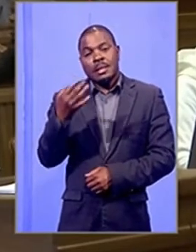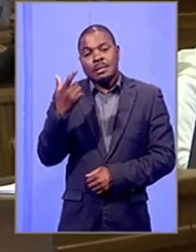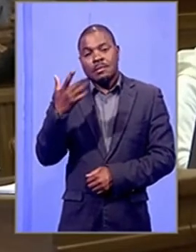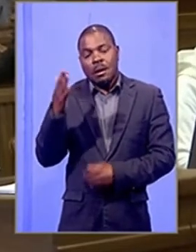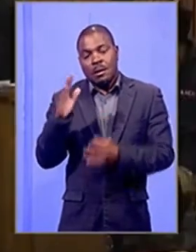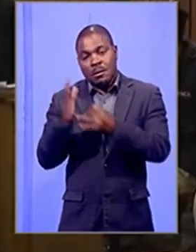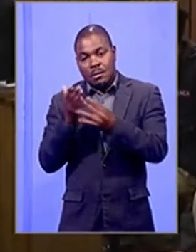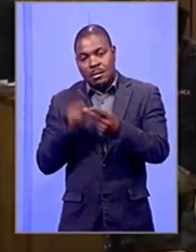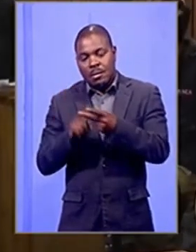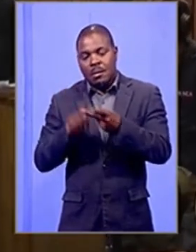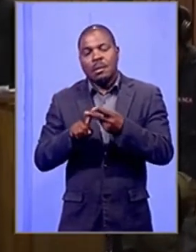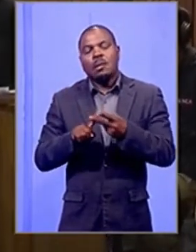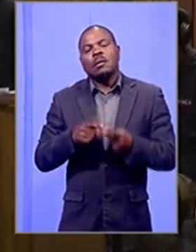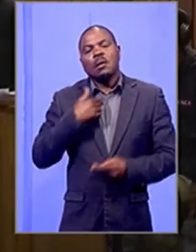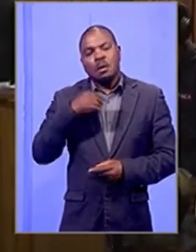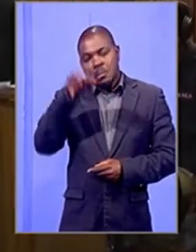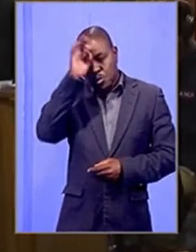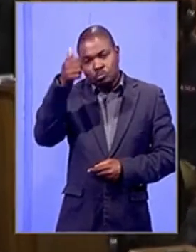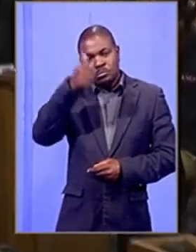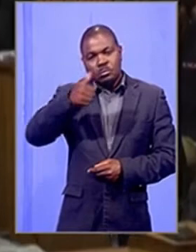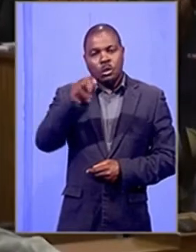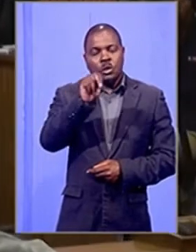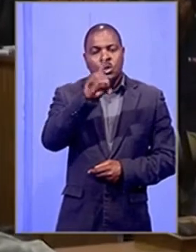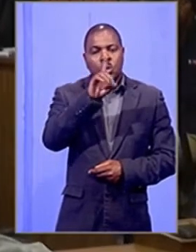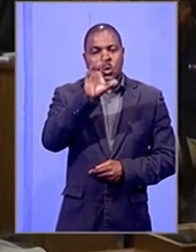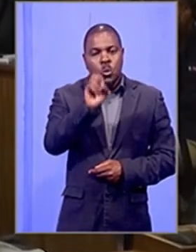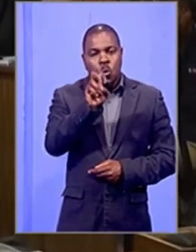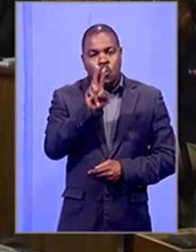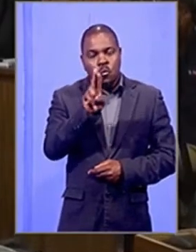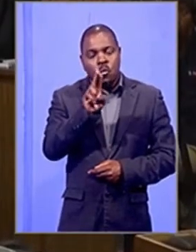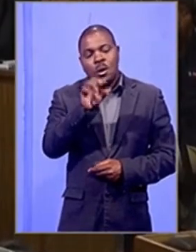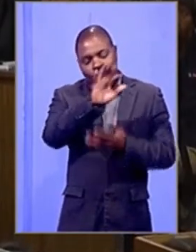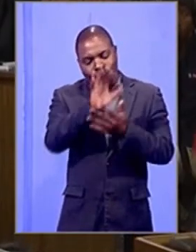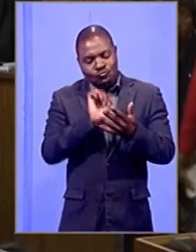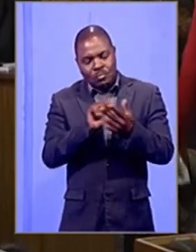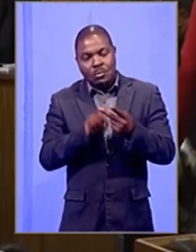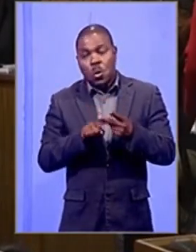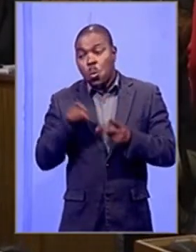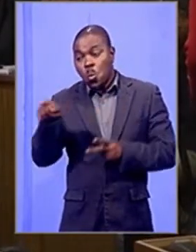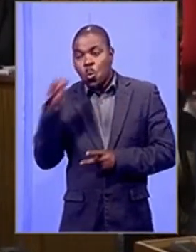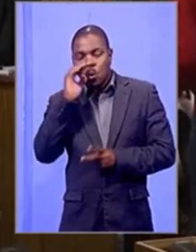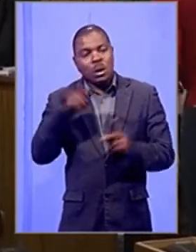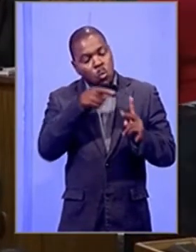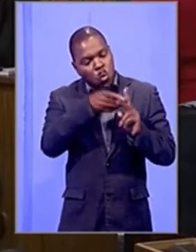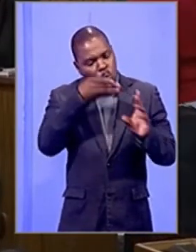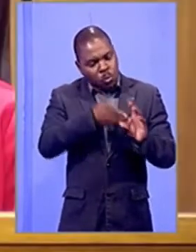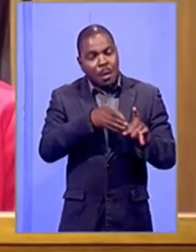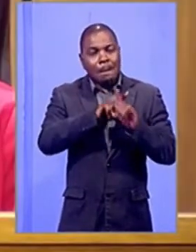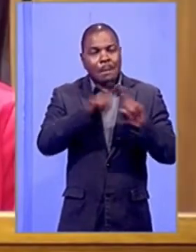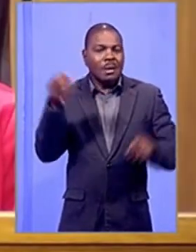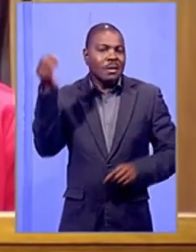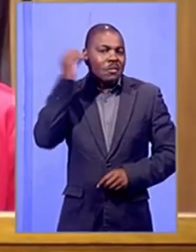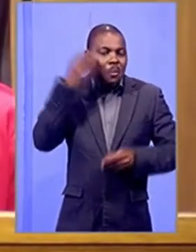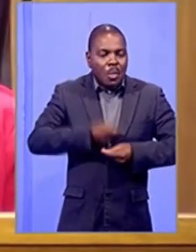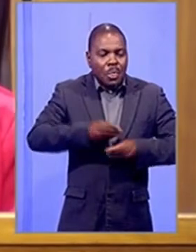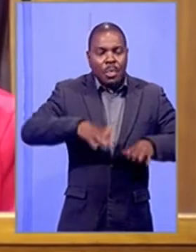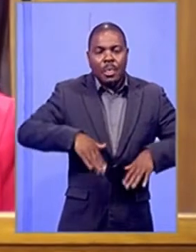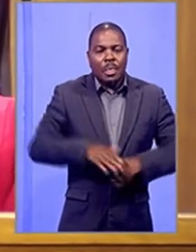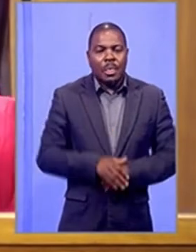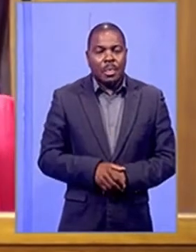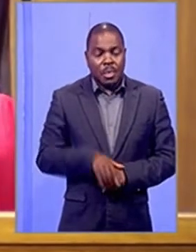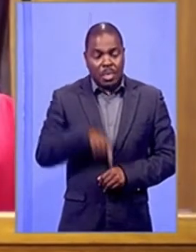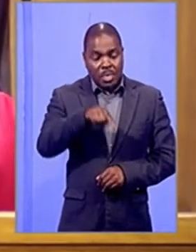tswa go brigadier Ndlovu yo o kailweng ke Mosia fa ana le seabe mme fela pegelo eno ga ise senolo seno ke bosupi